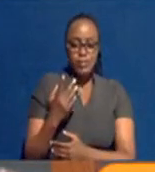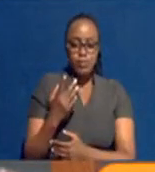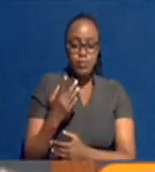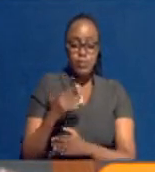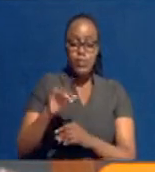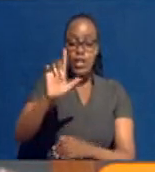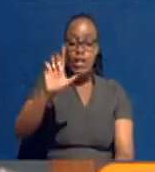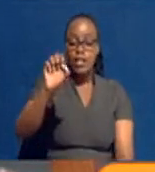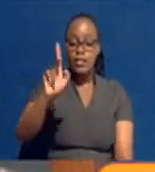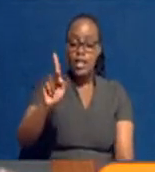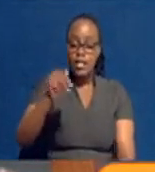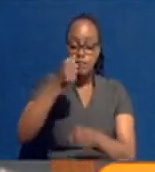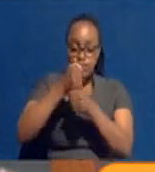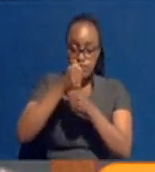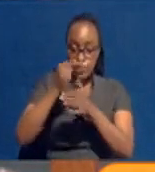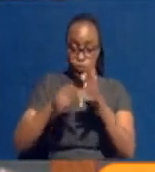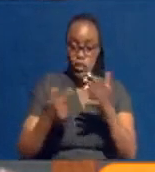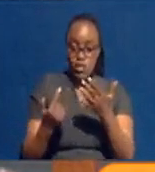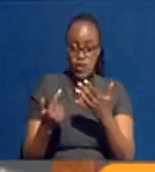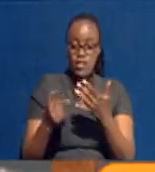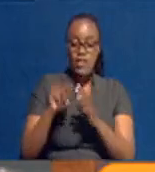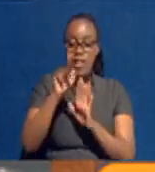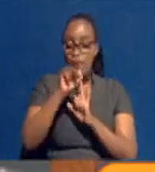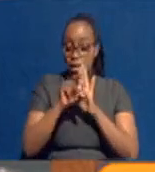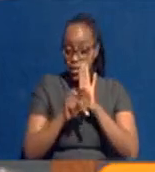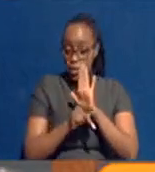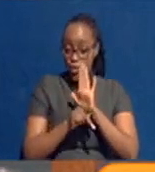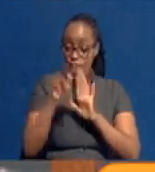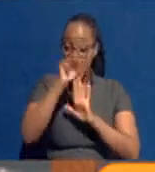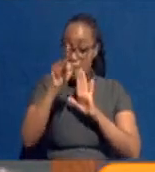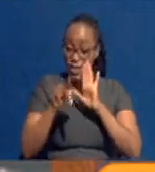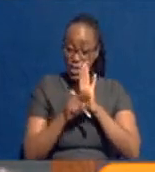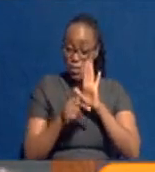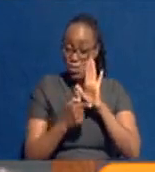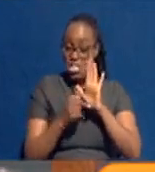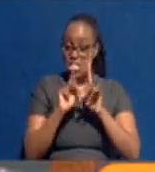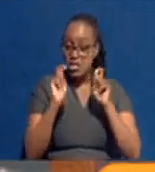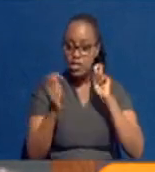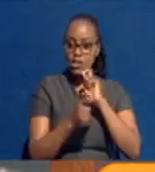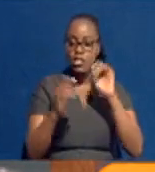the law society stands for is principle. And the principle doesn't change.